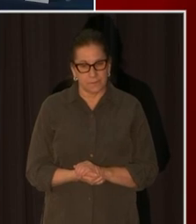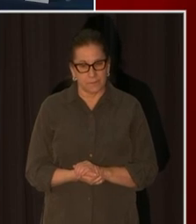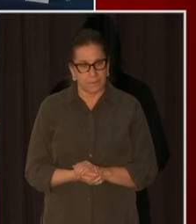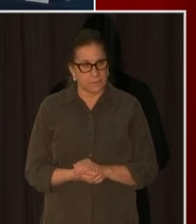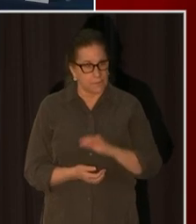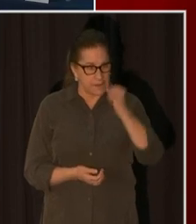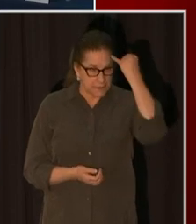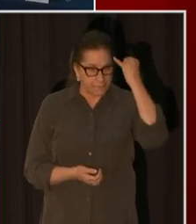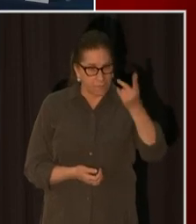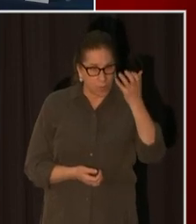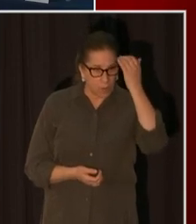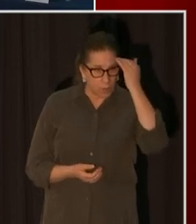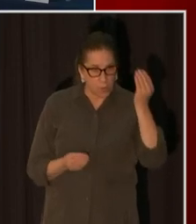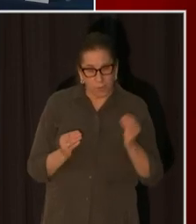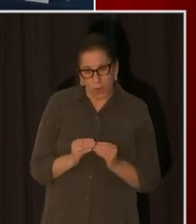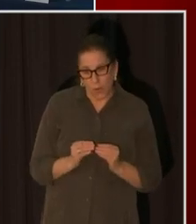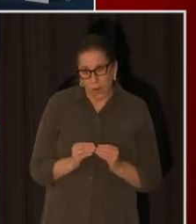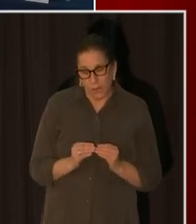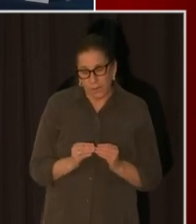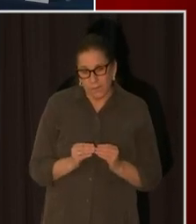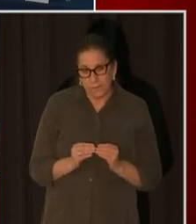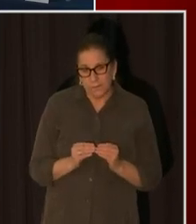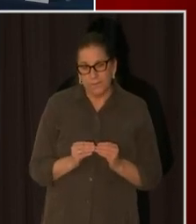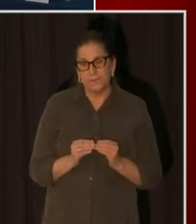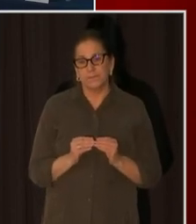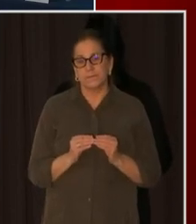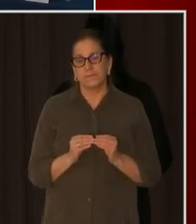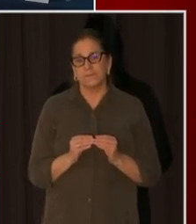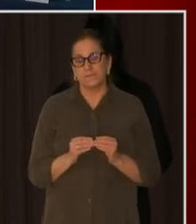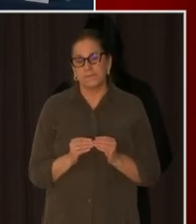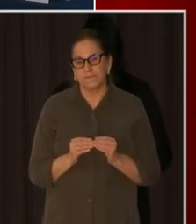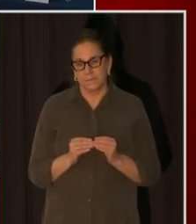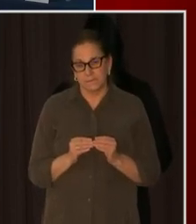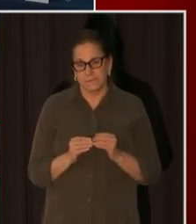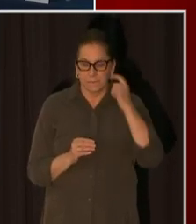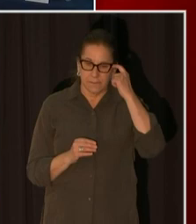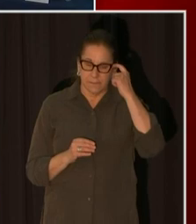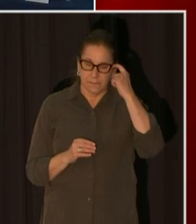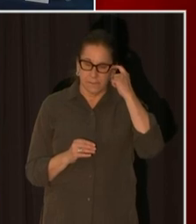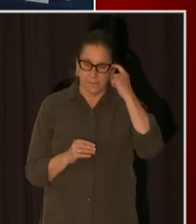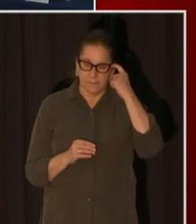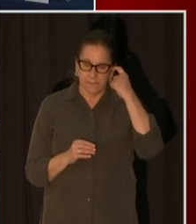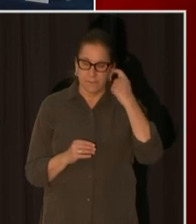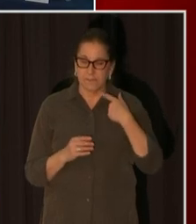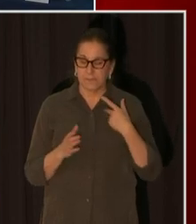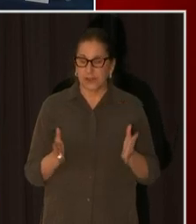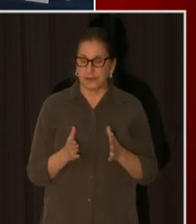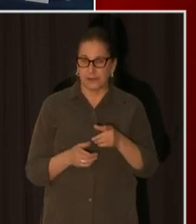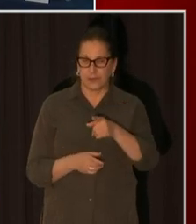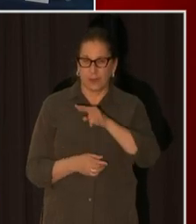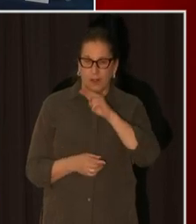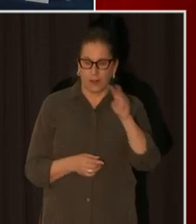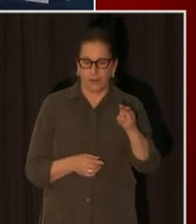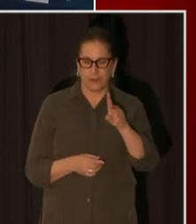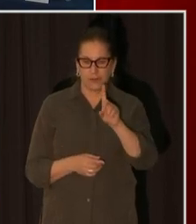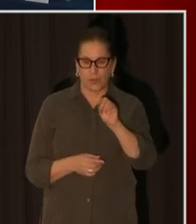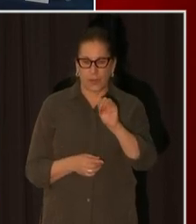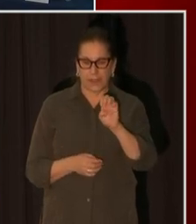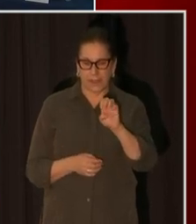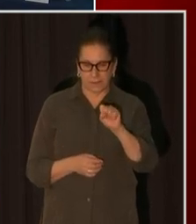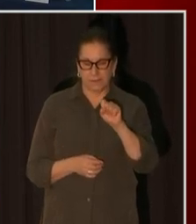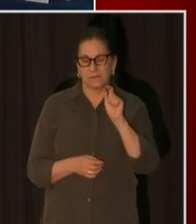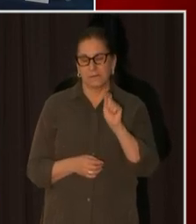enhancement to the unemployment insurance program is our PEUC, which is an extended benefit program. So traditionally,